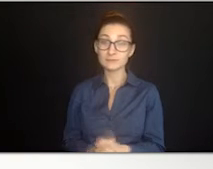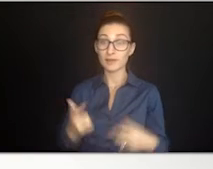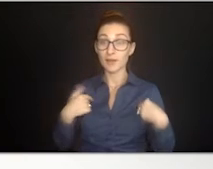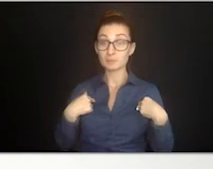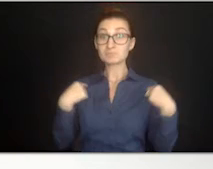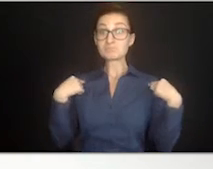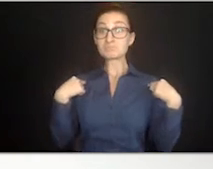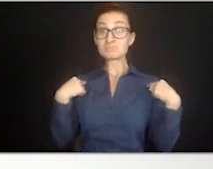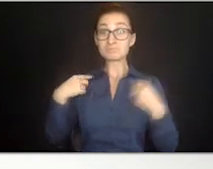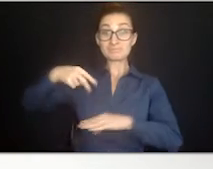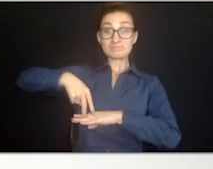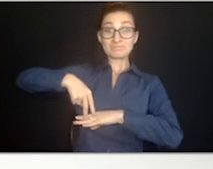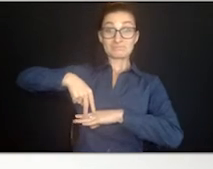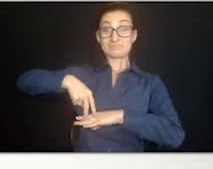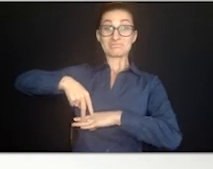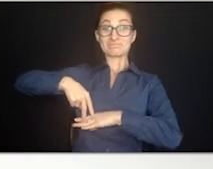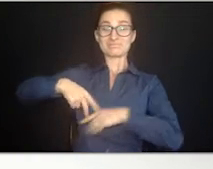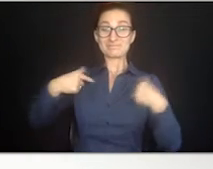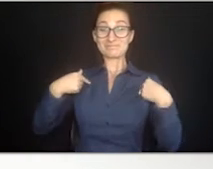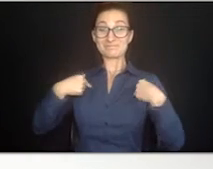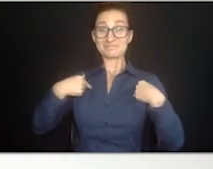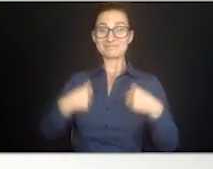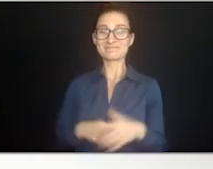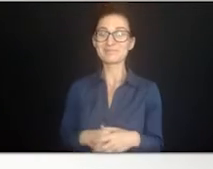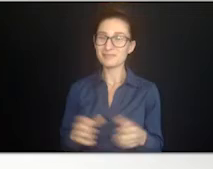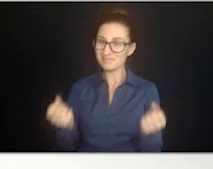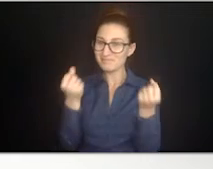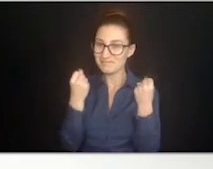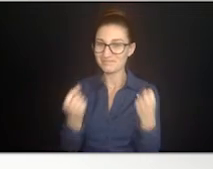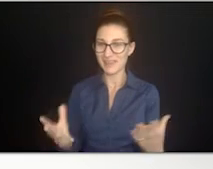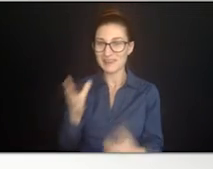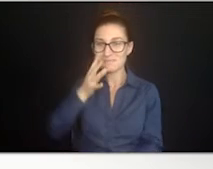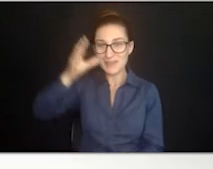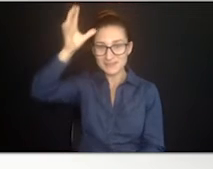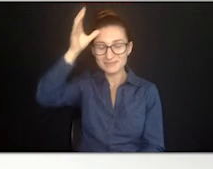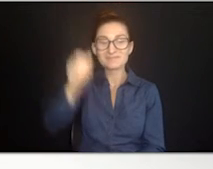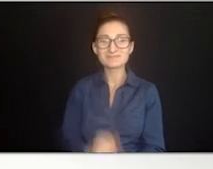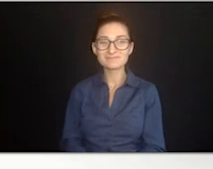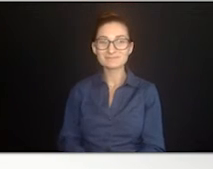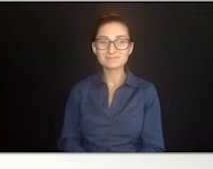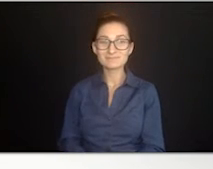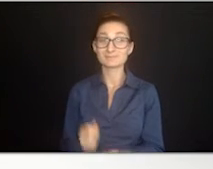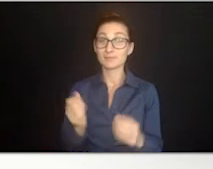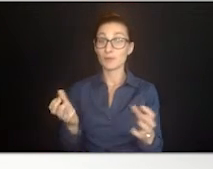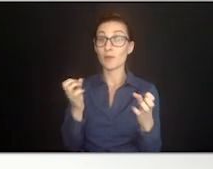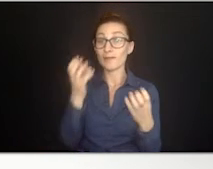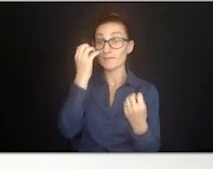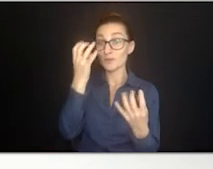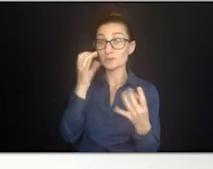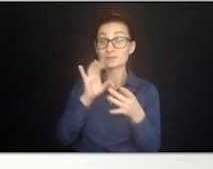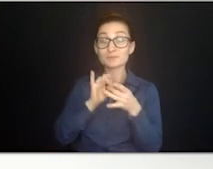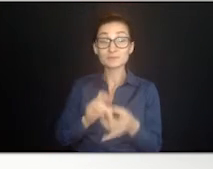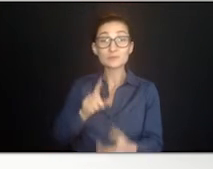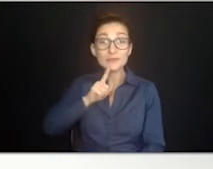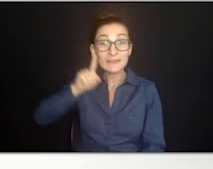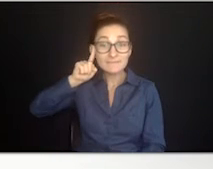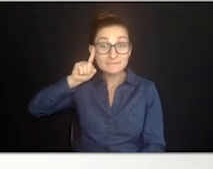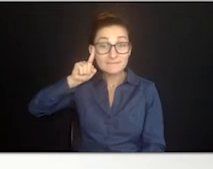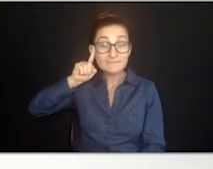And I'm standing extra tall here too. Okay, a lot of parents. Thank you. I want information about deafness.